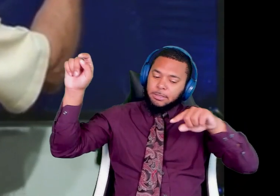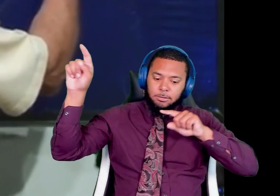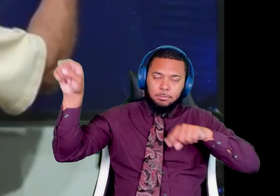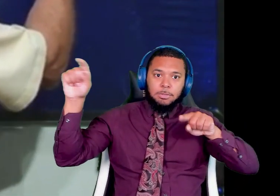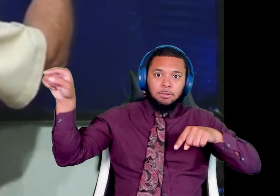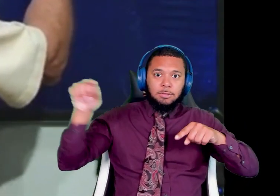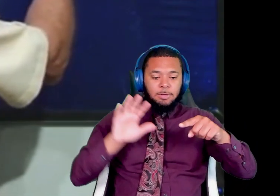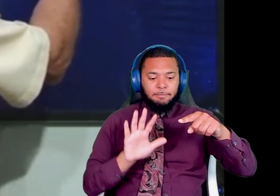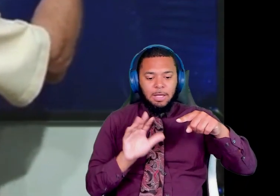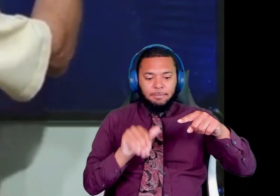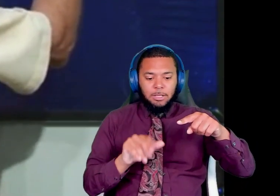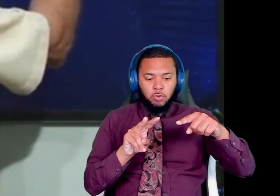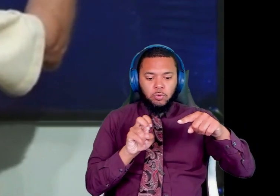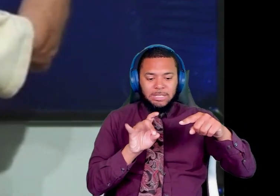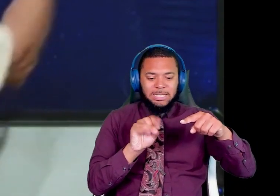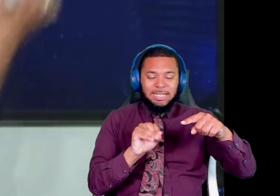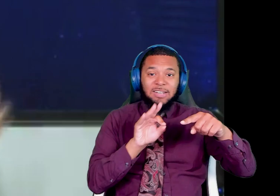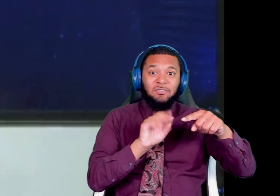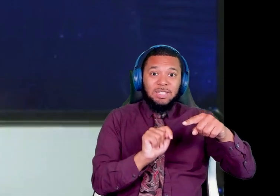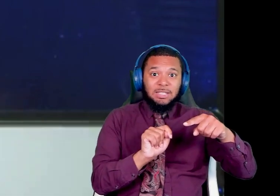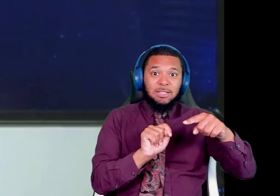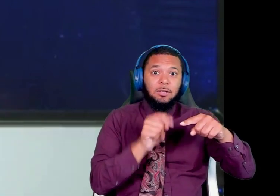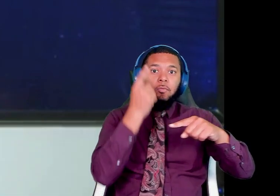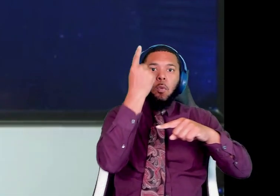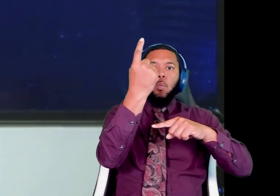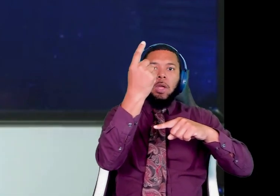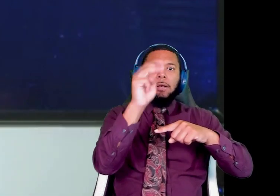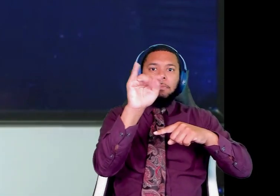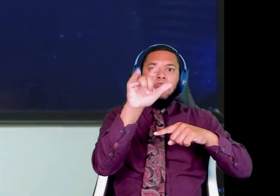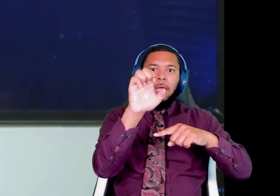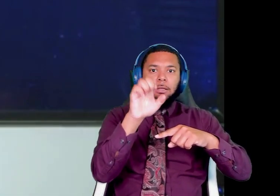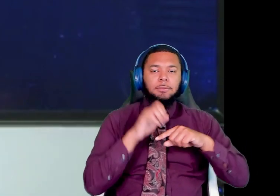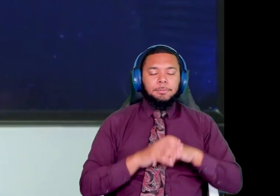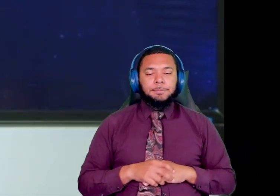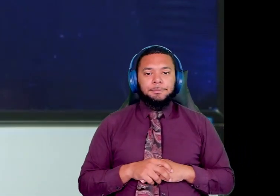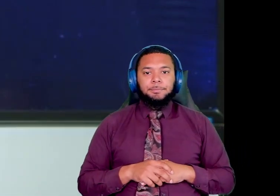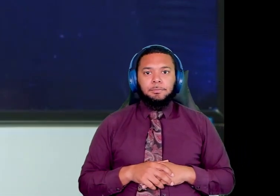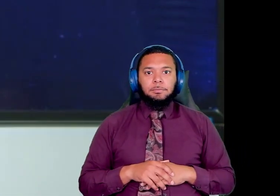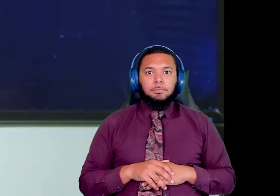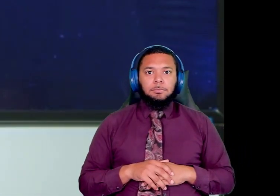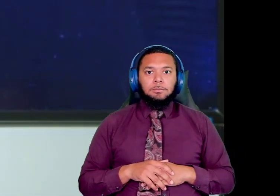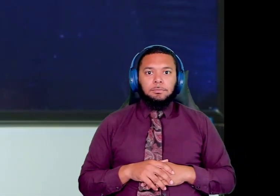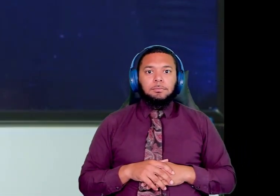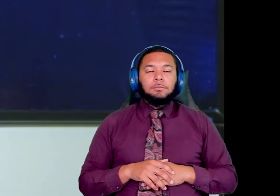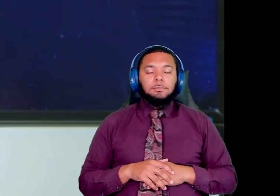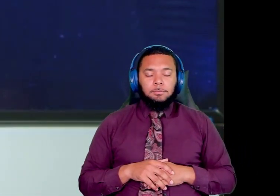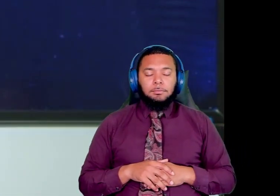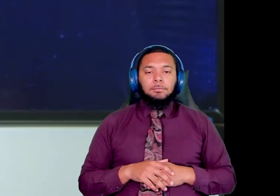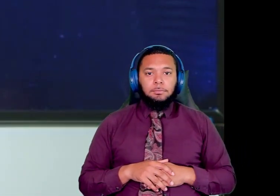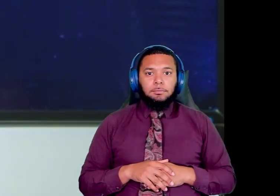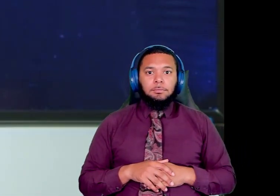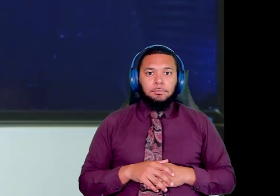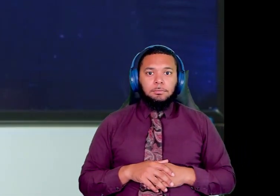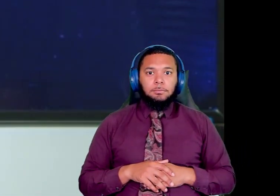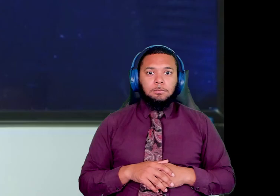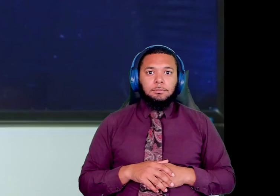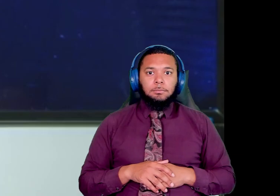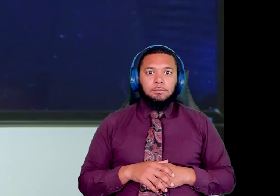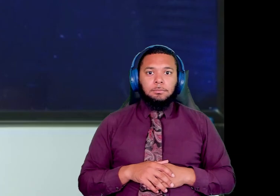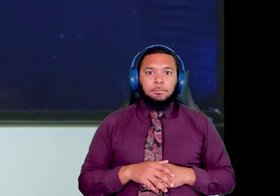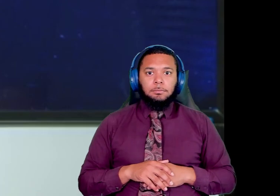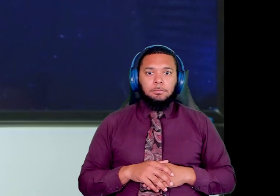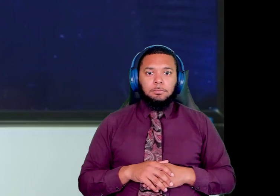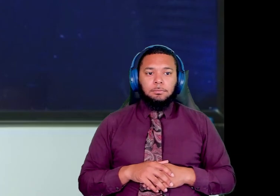5,280 feet per 1 mile. Every mile goes with 5,280